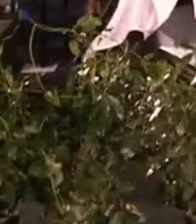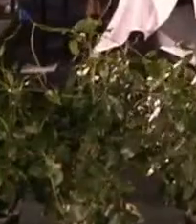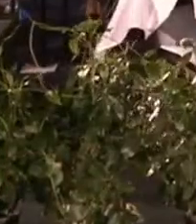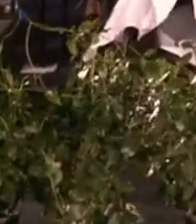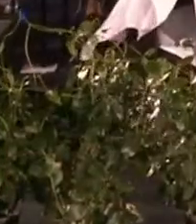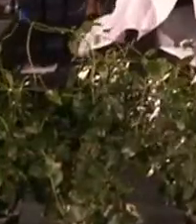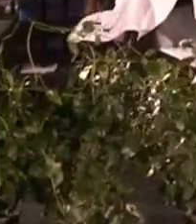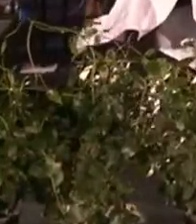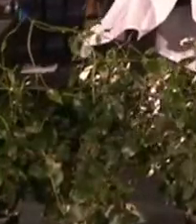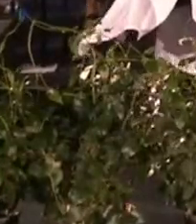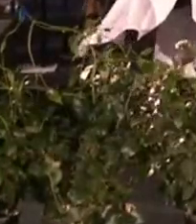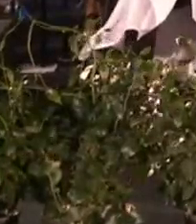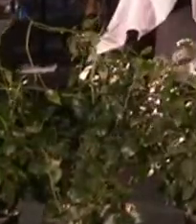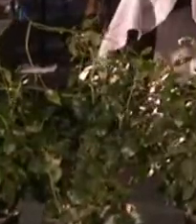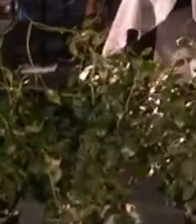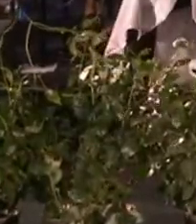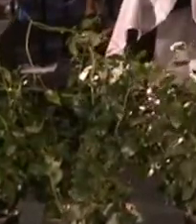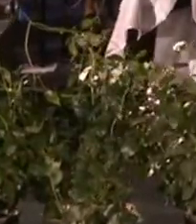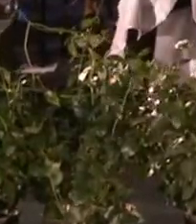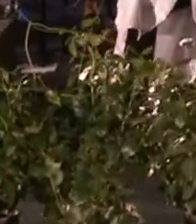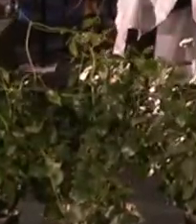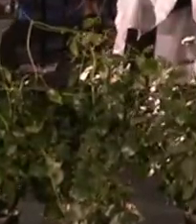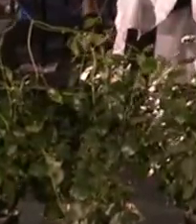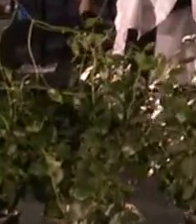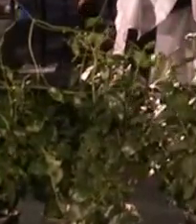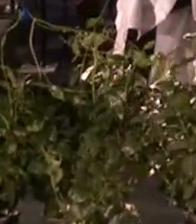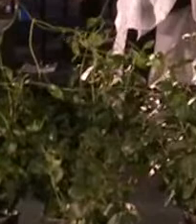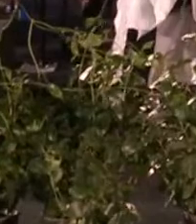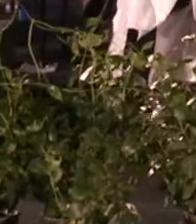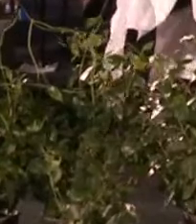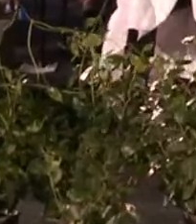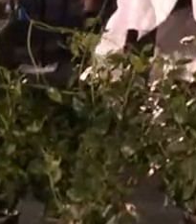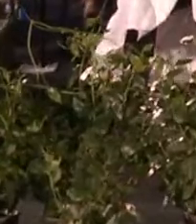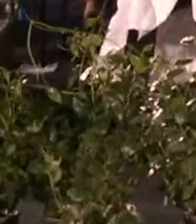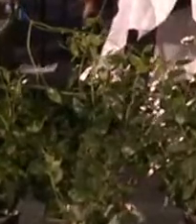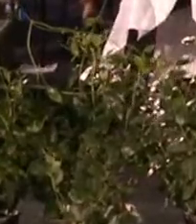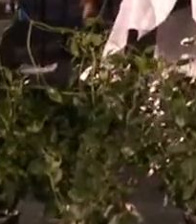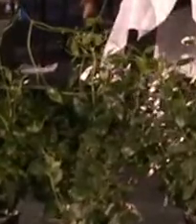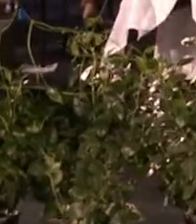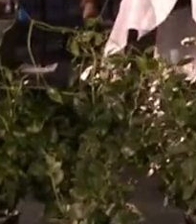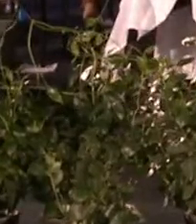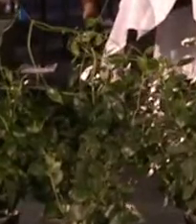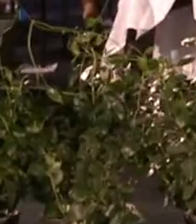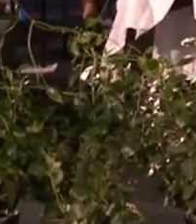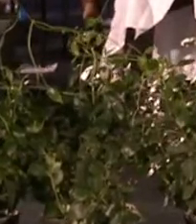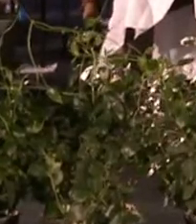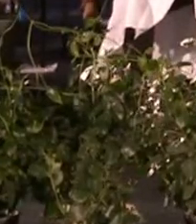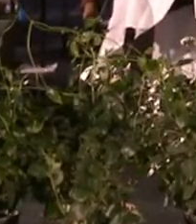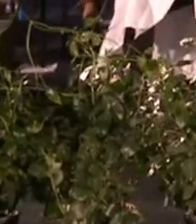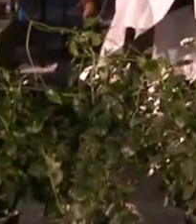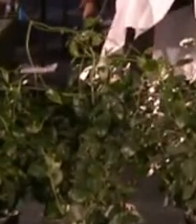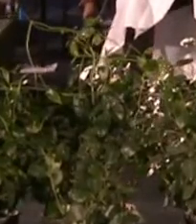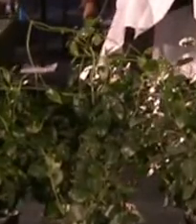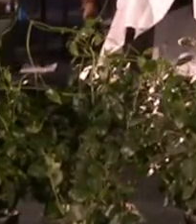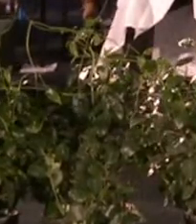Rase Azariah L. Sterling will be attending Texas A&M at San